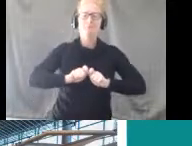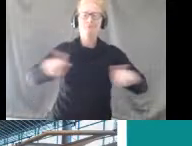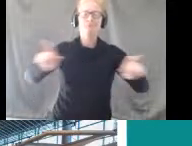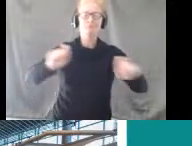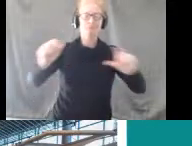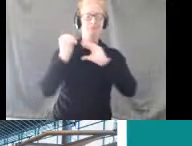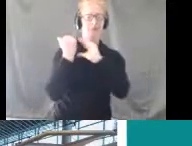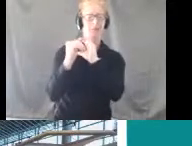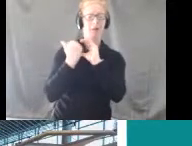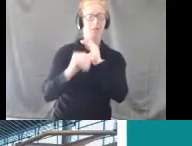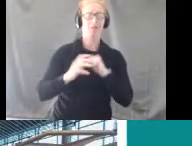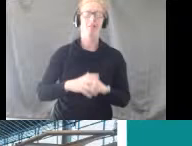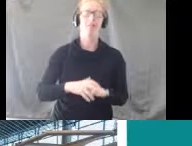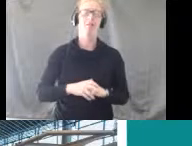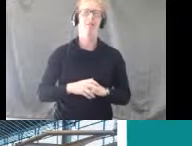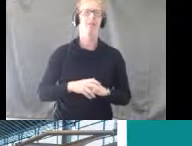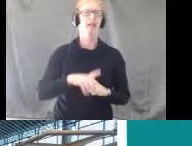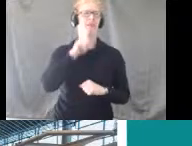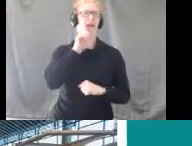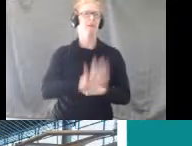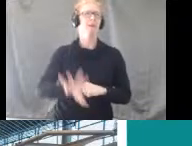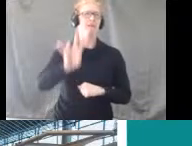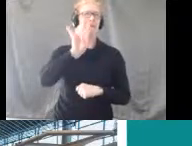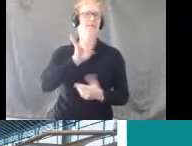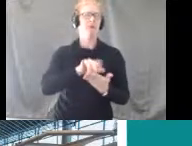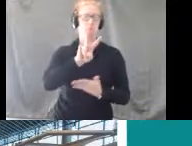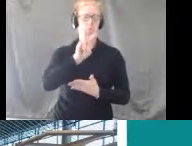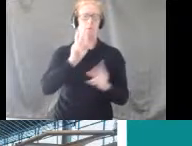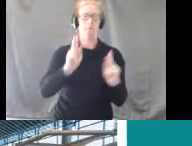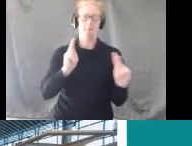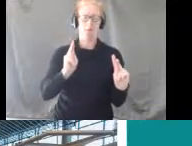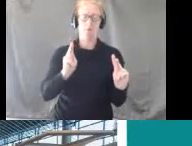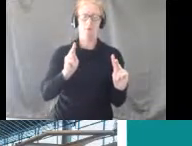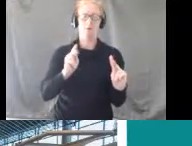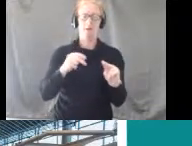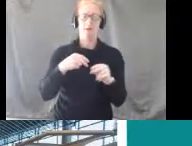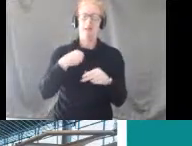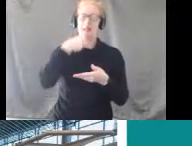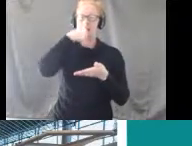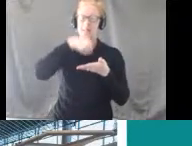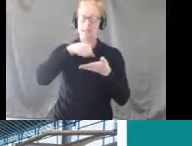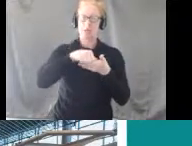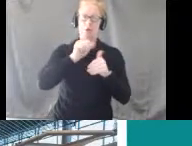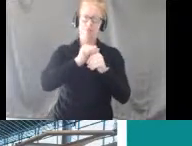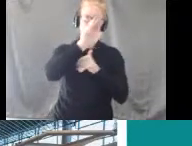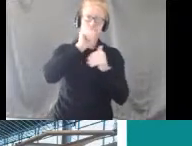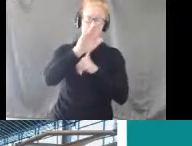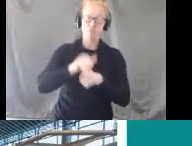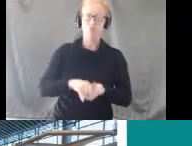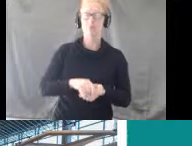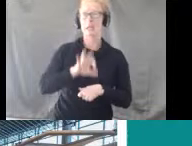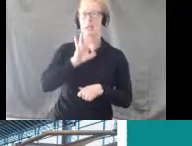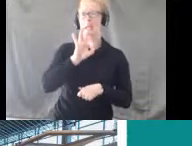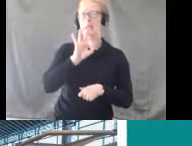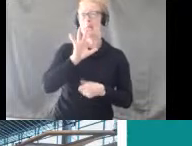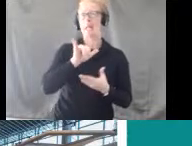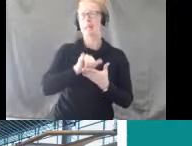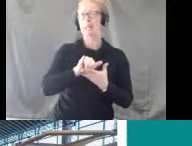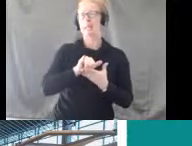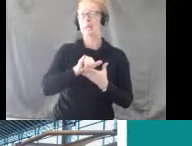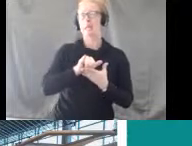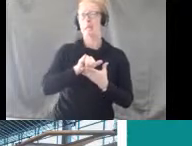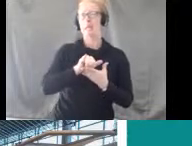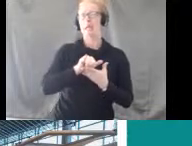that reached about 7,200 people, sent mailings to about 91,000 addresses. We canvassed the program